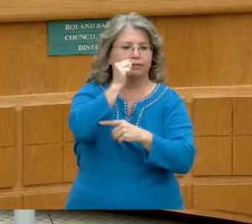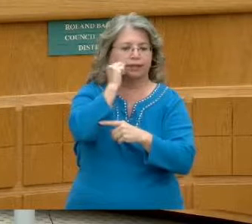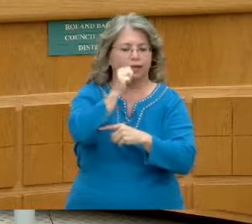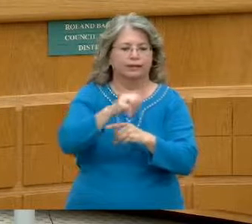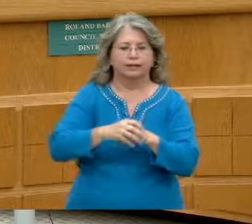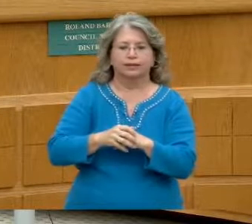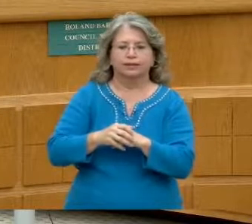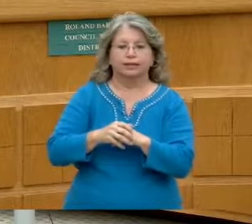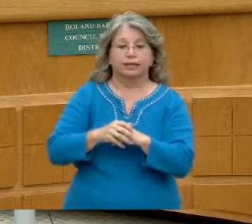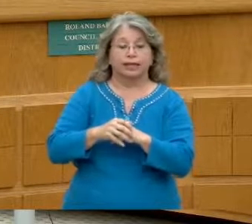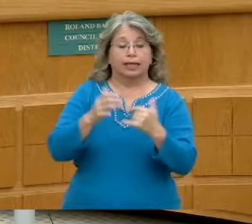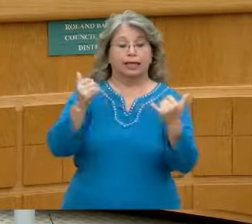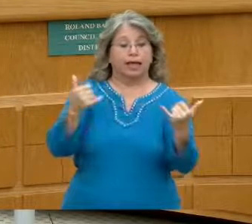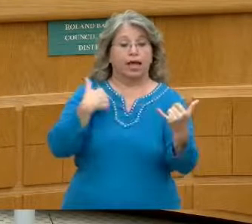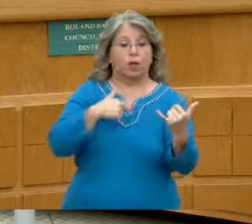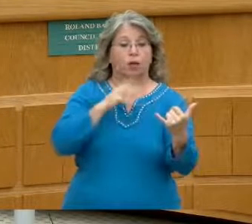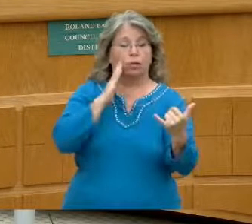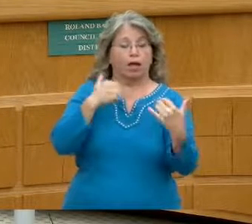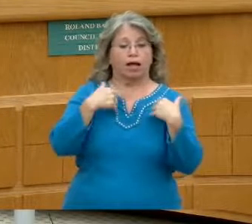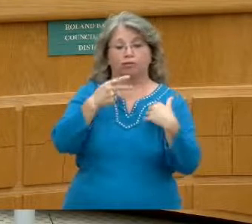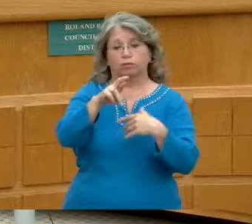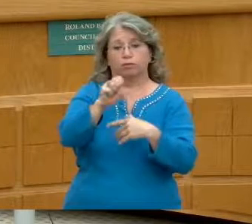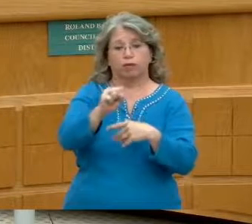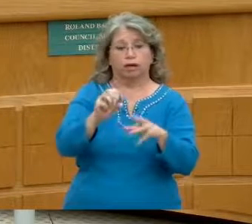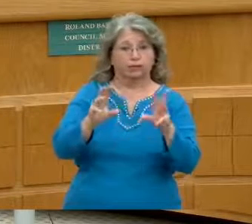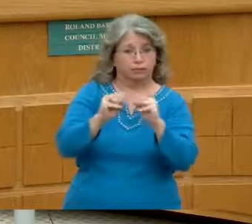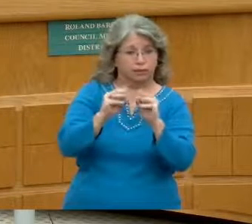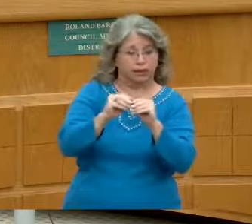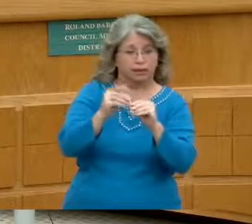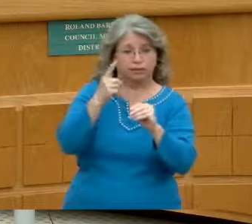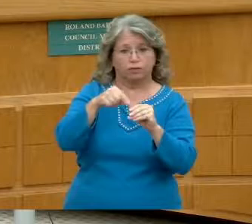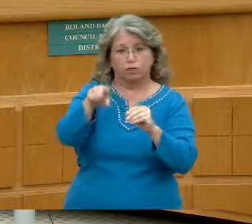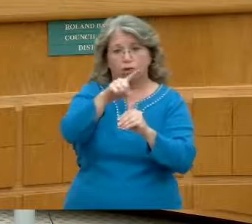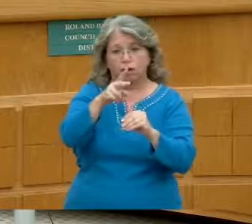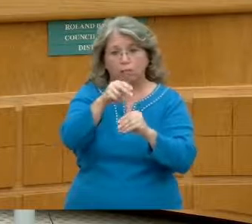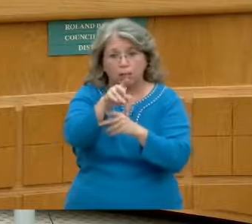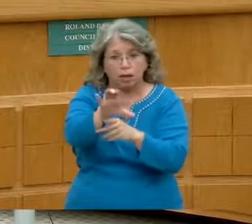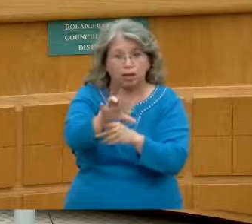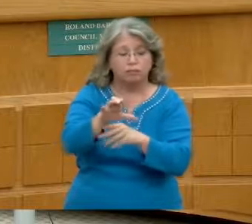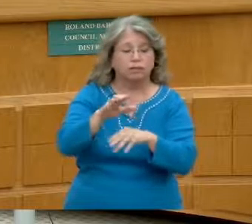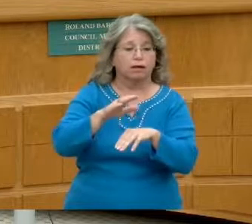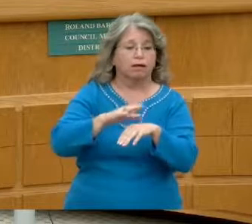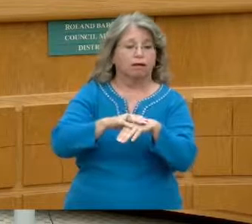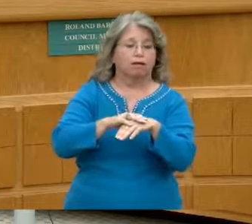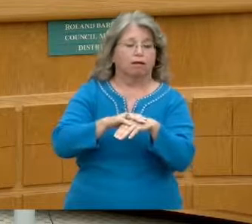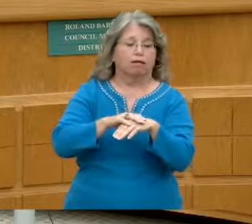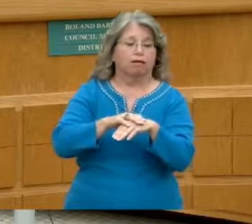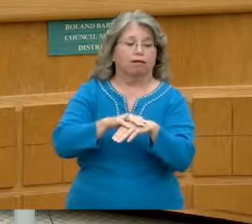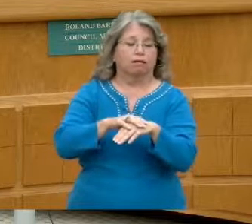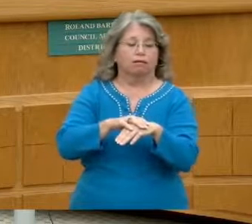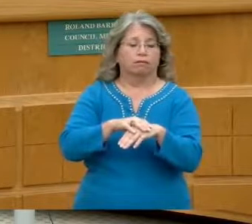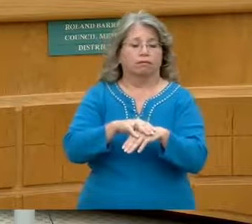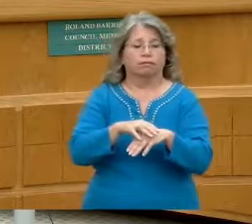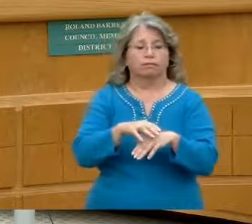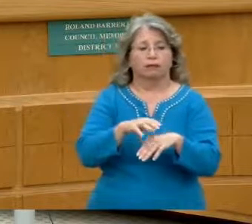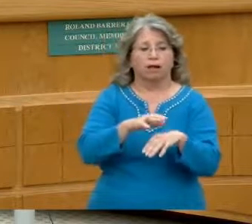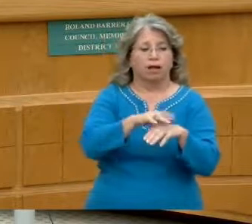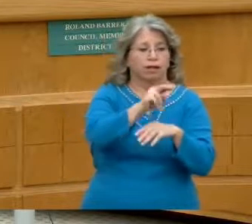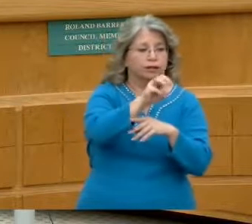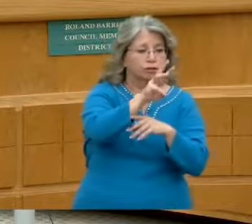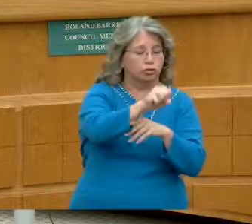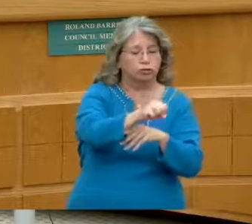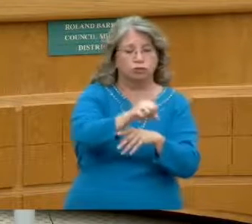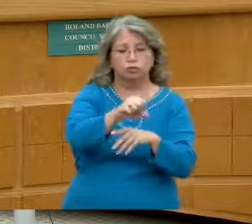on Wednesday to just meet the public via some of our news coverage channels, as well as on our